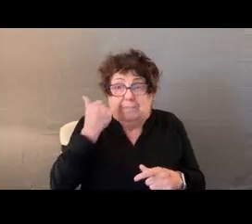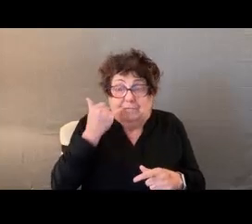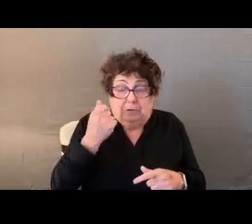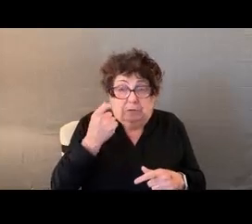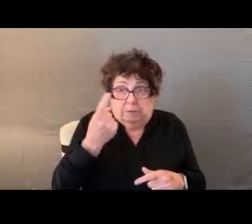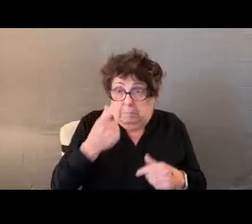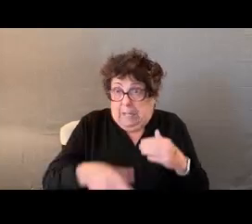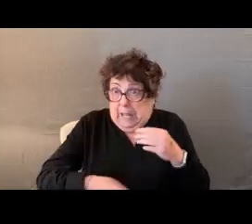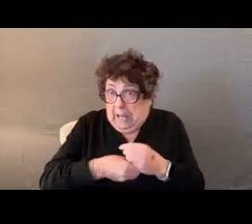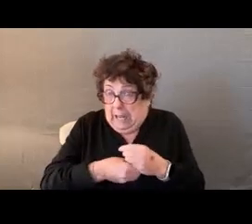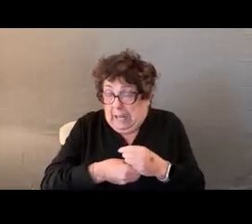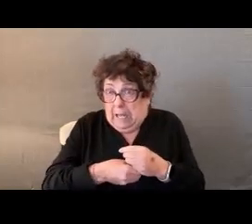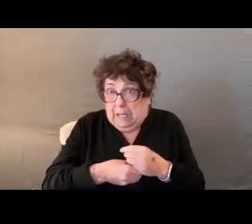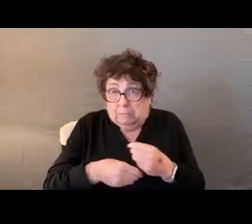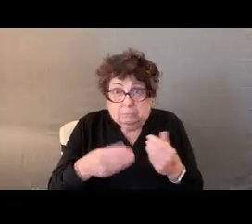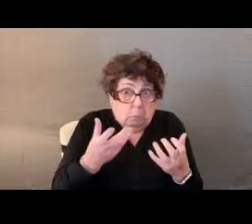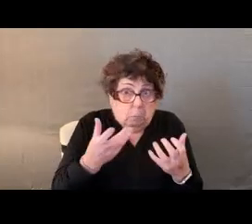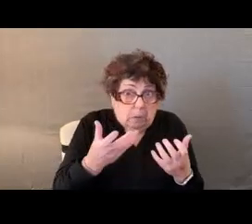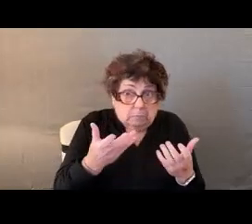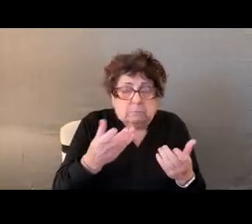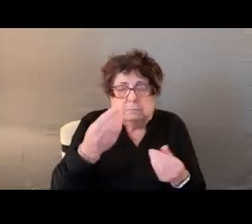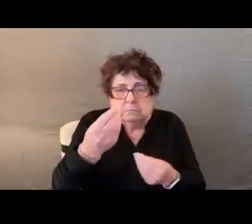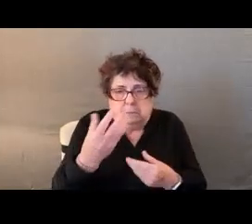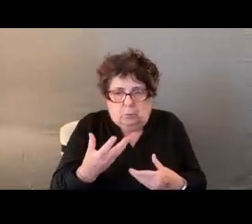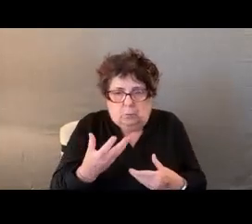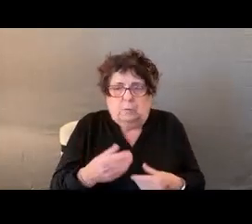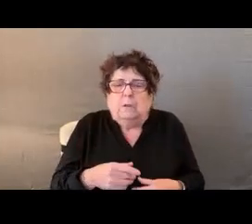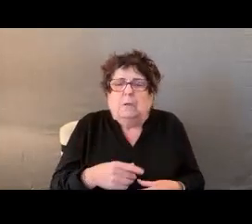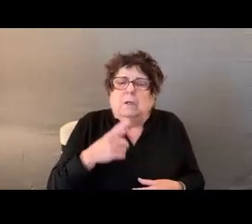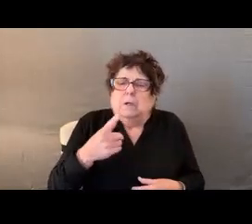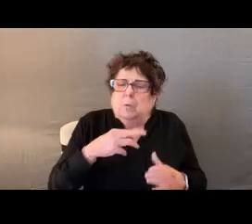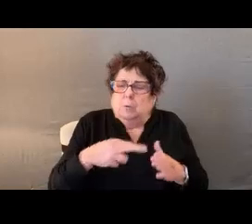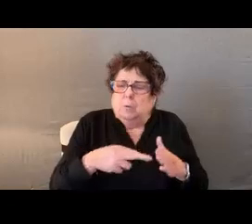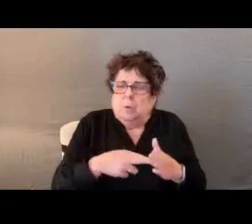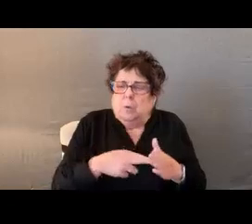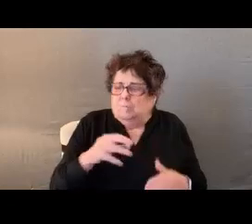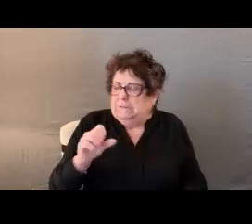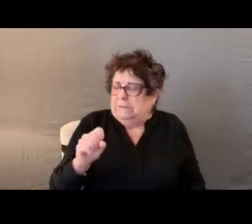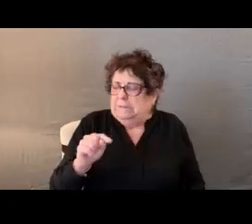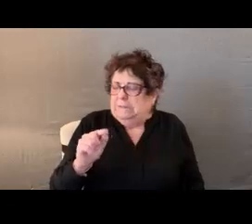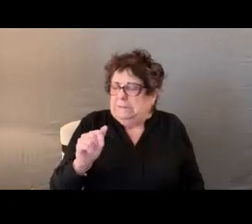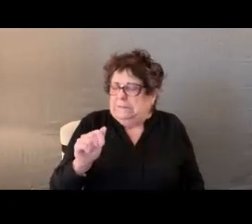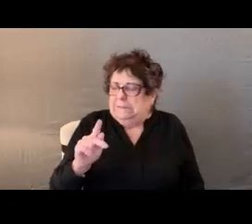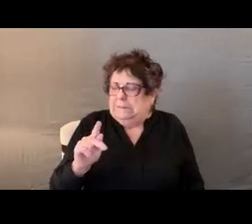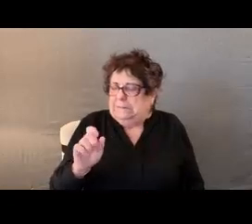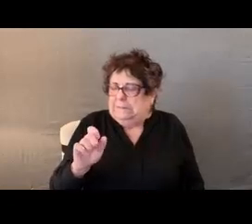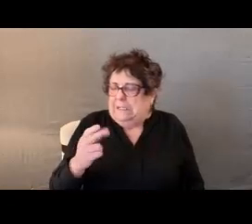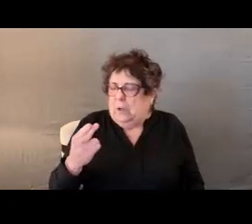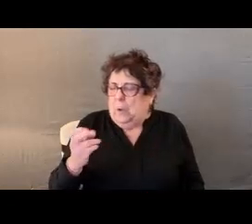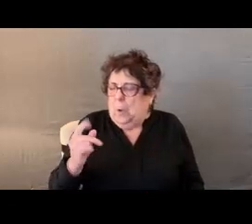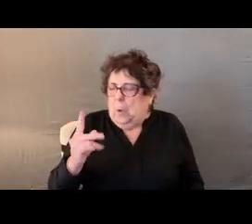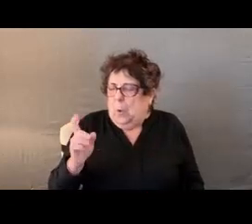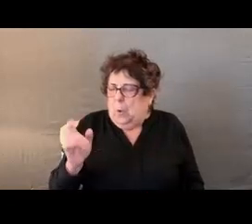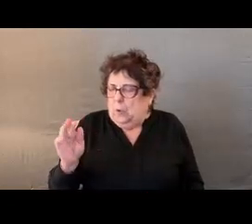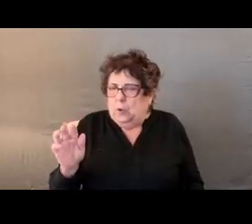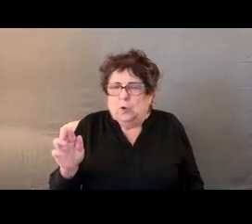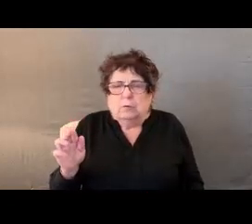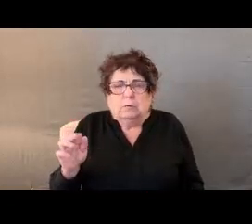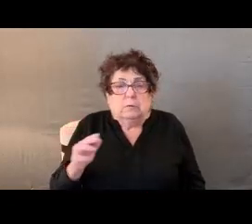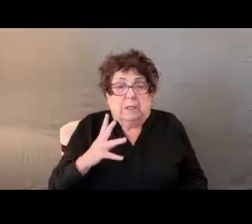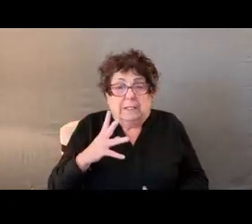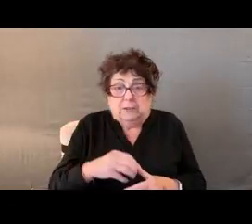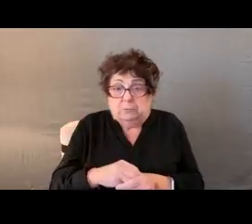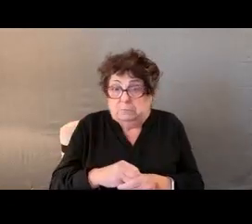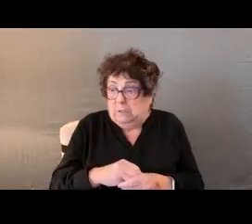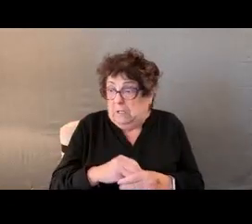the role that stakeholder engagement play in shaping your plan. Does